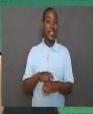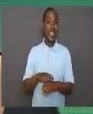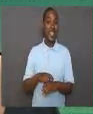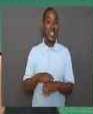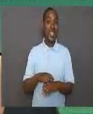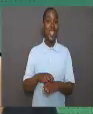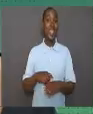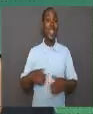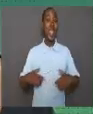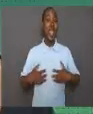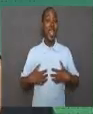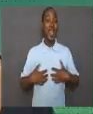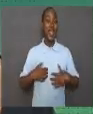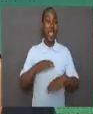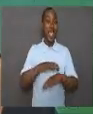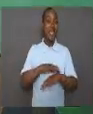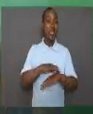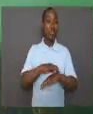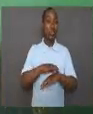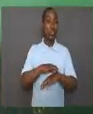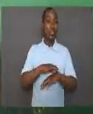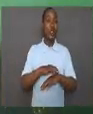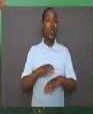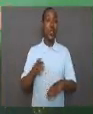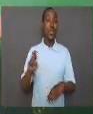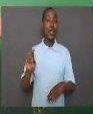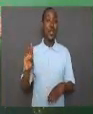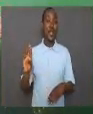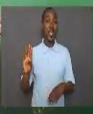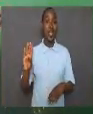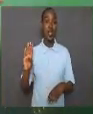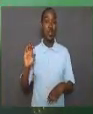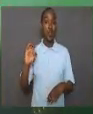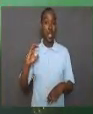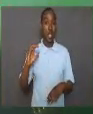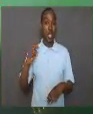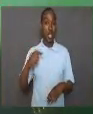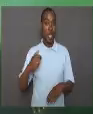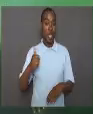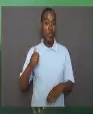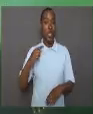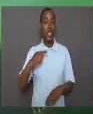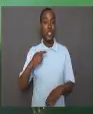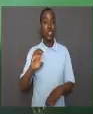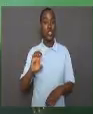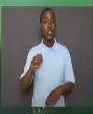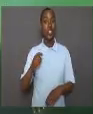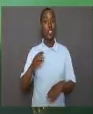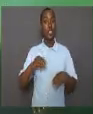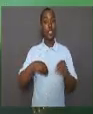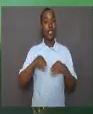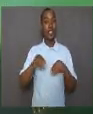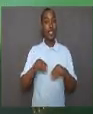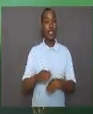ribcage and the diaphragm. The difference between the two movements can